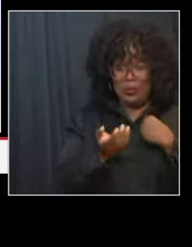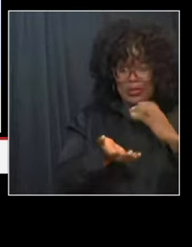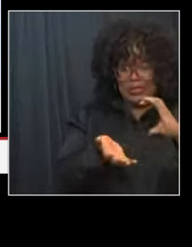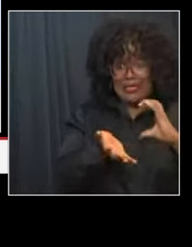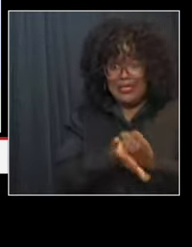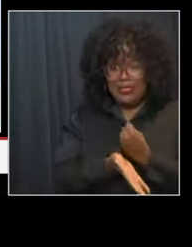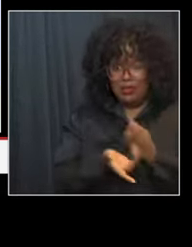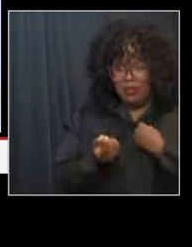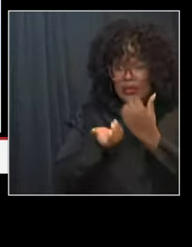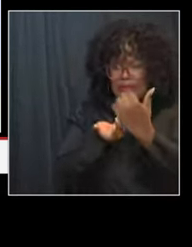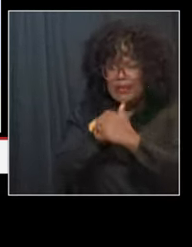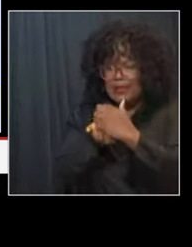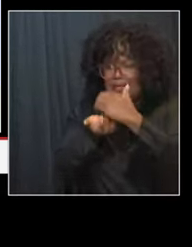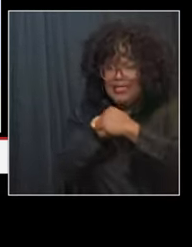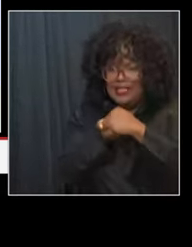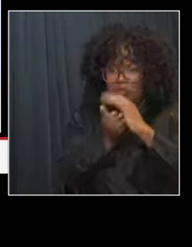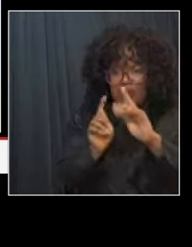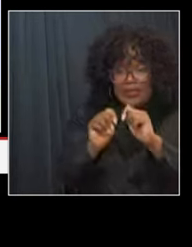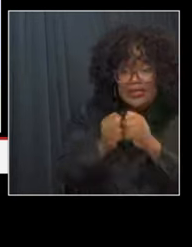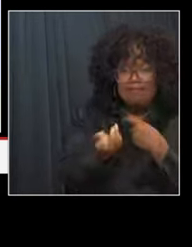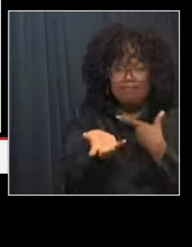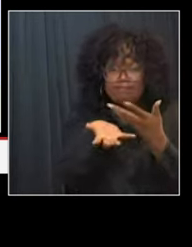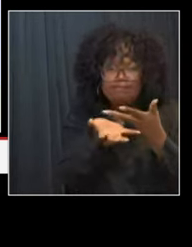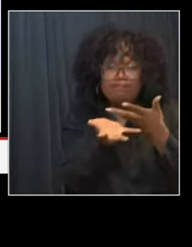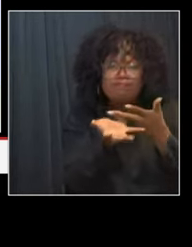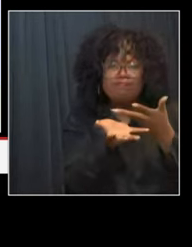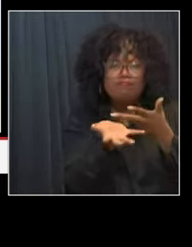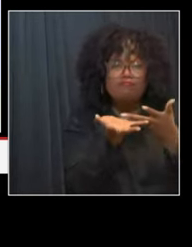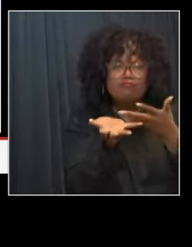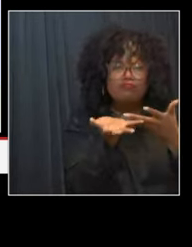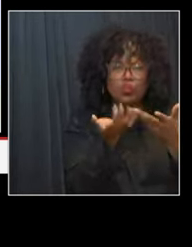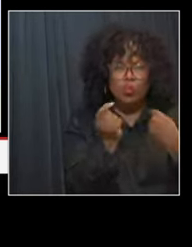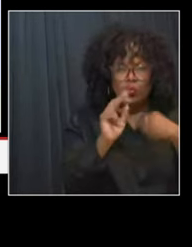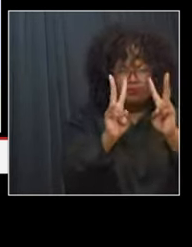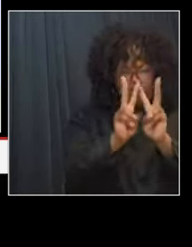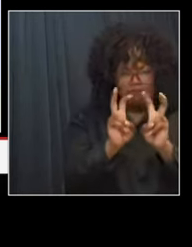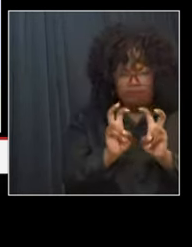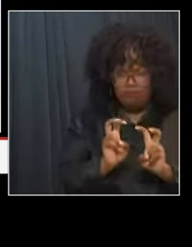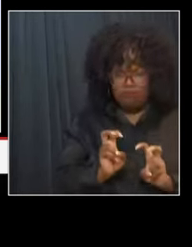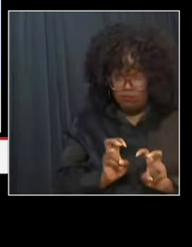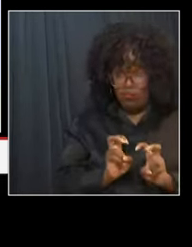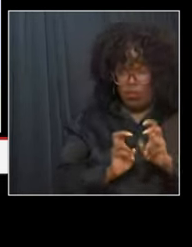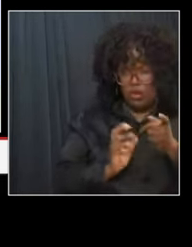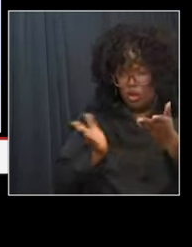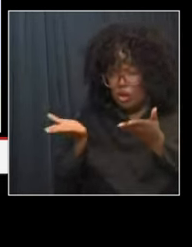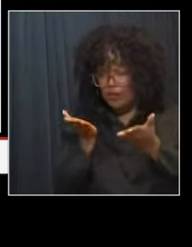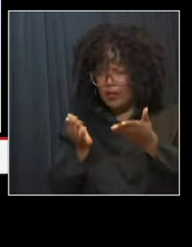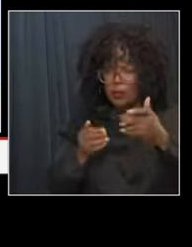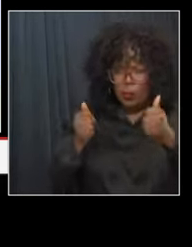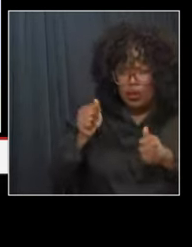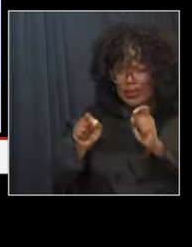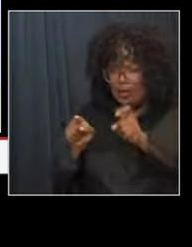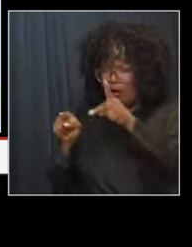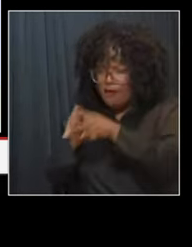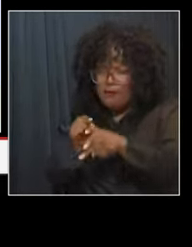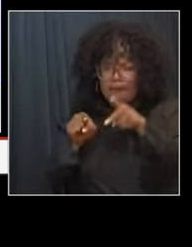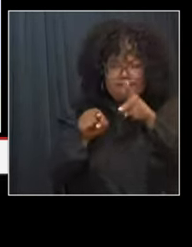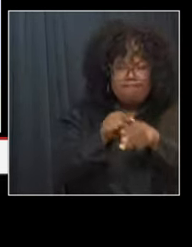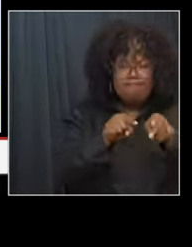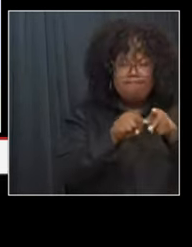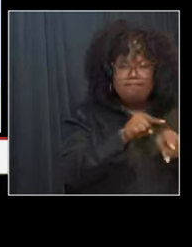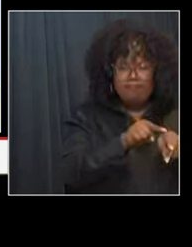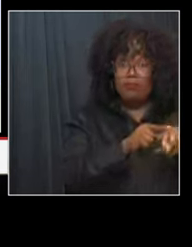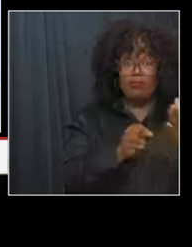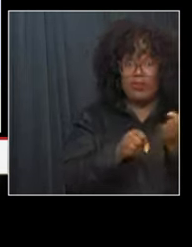to get that done so that we can look at ways when we meet here next year where we are not talking about raising taxes, but talking